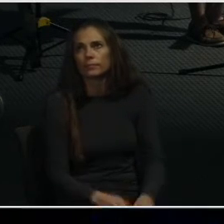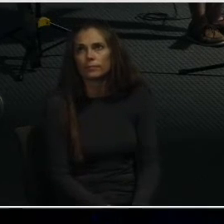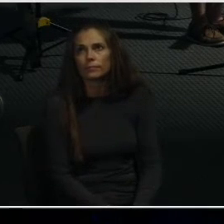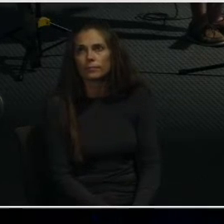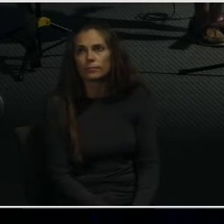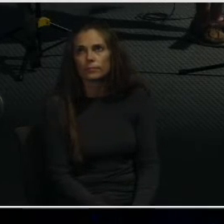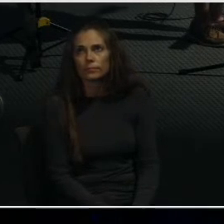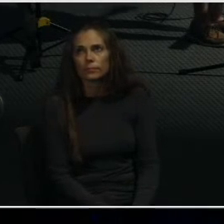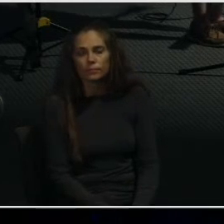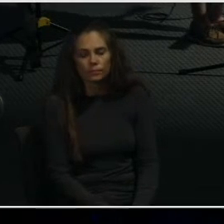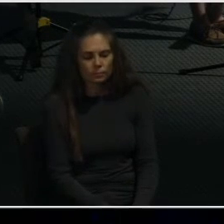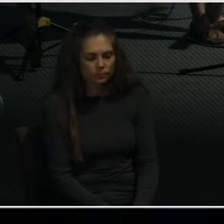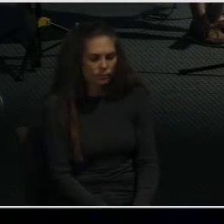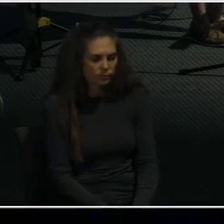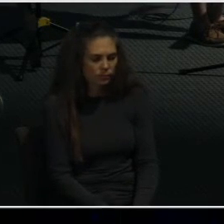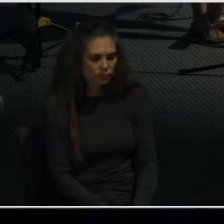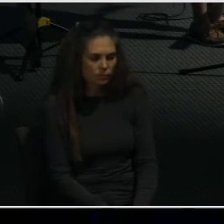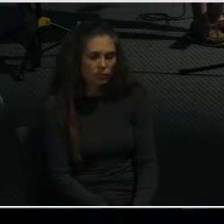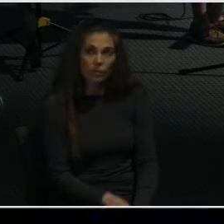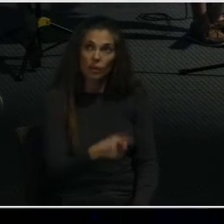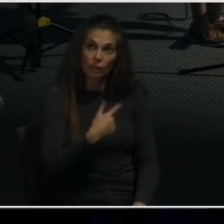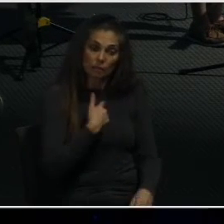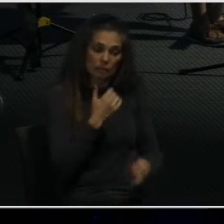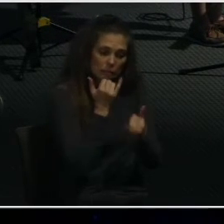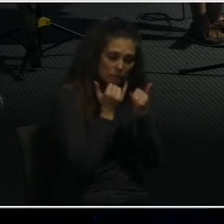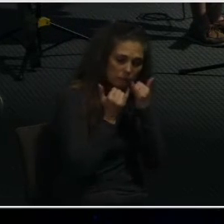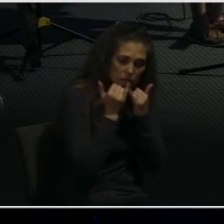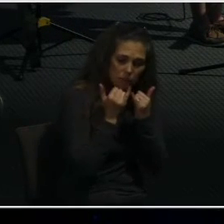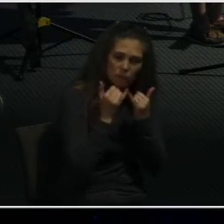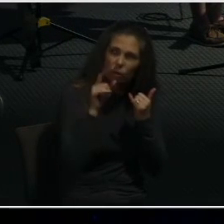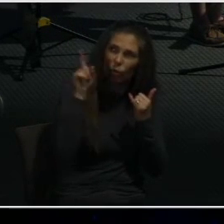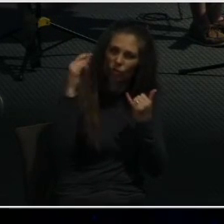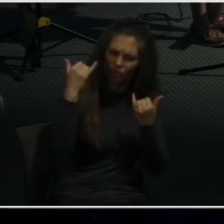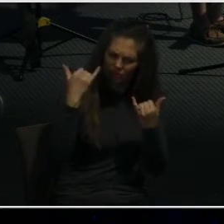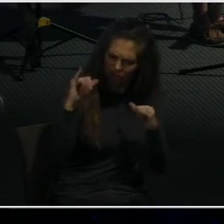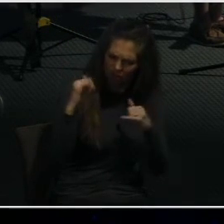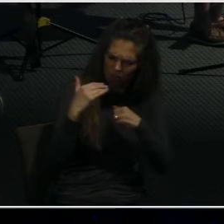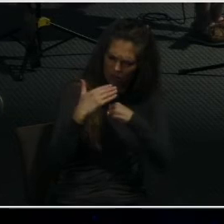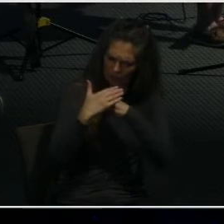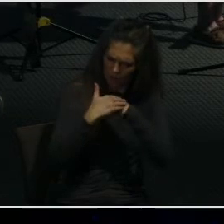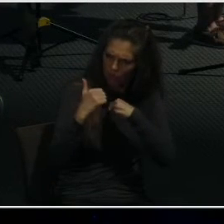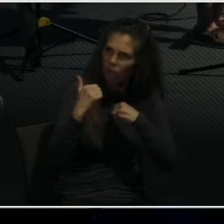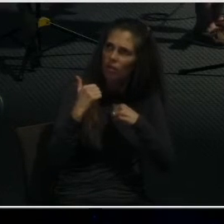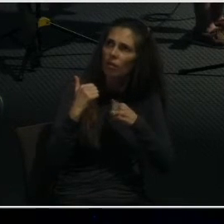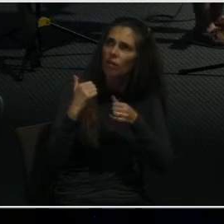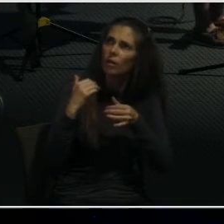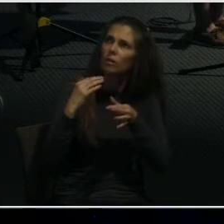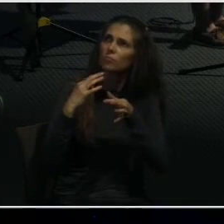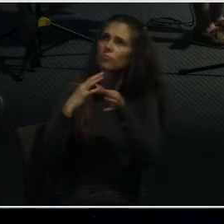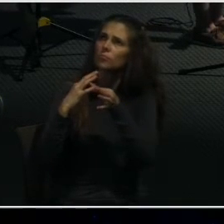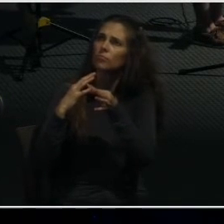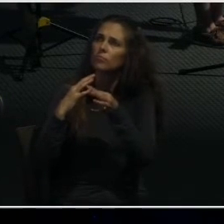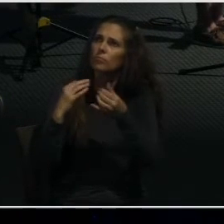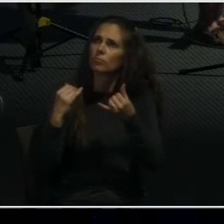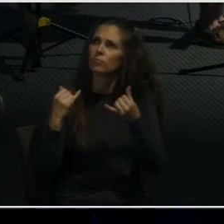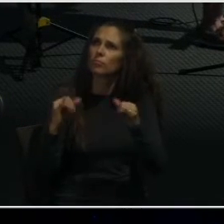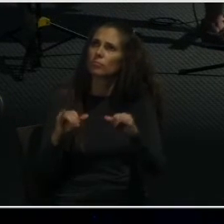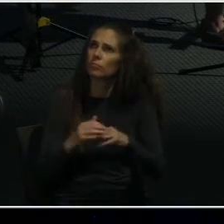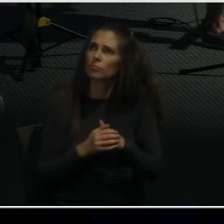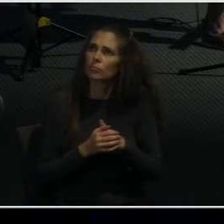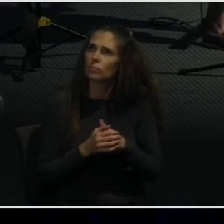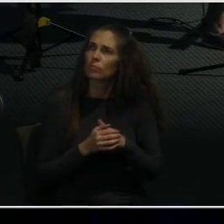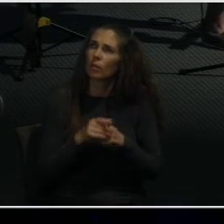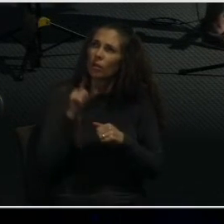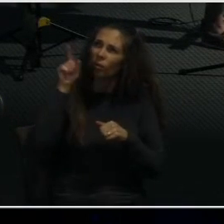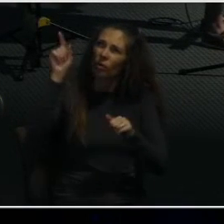And yet, you call us to yourself. You have this amazing ability to turn dead